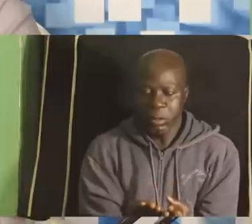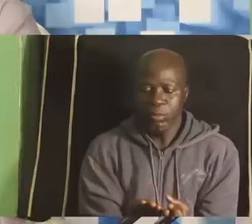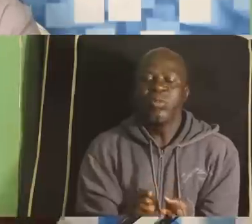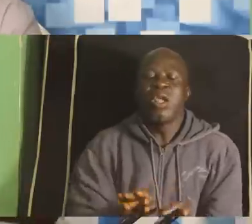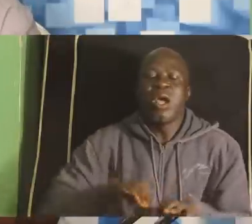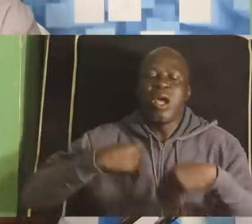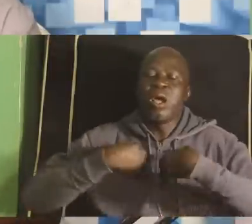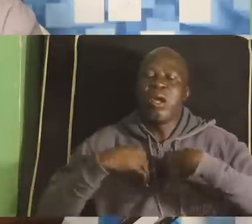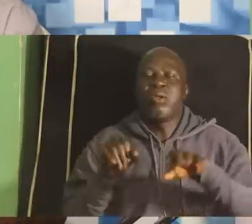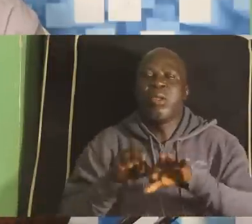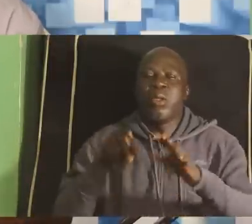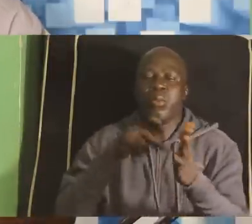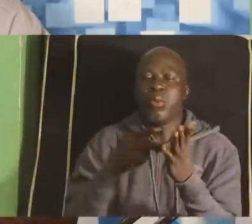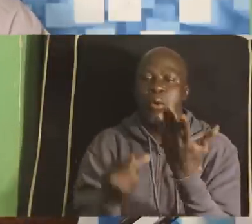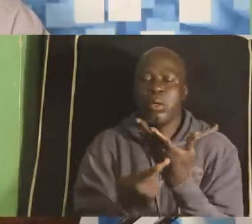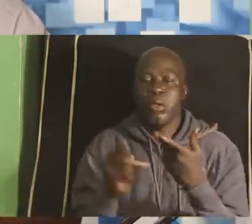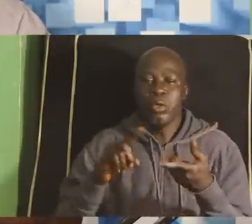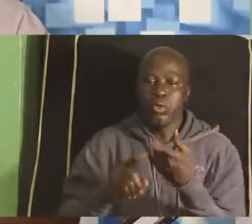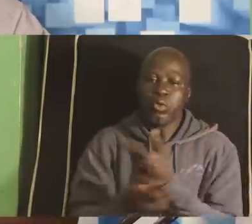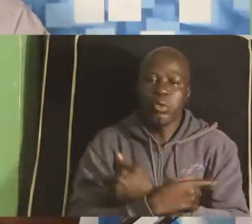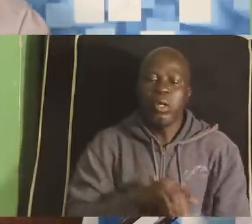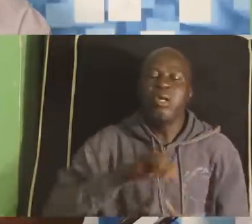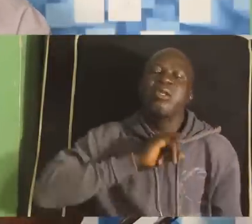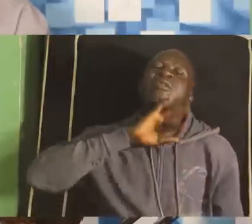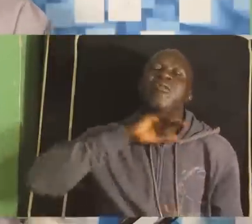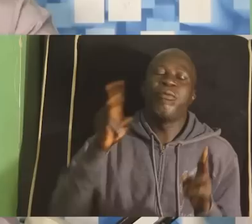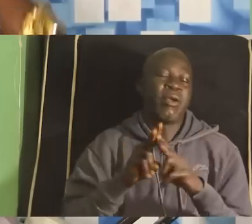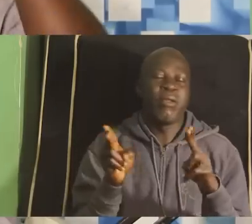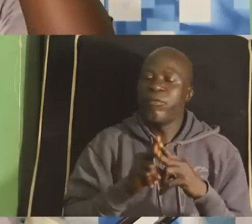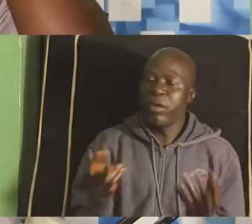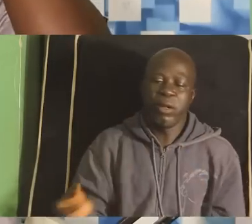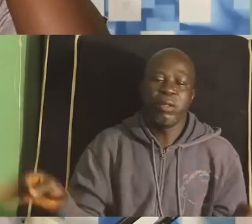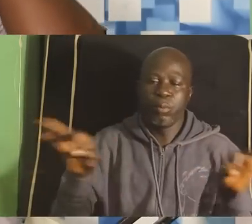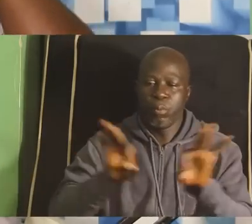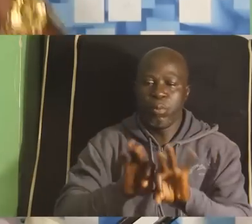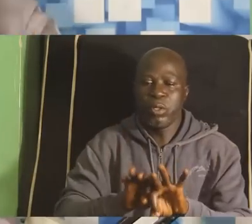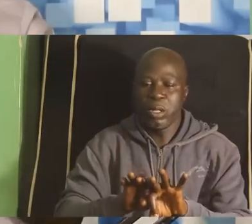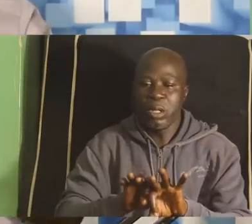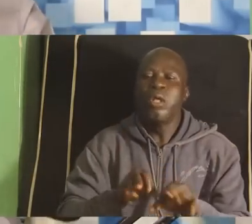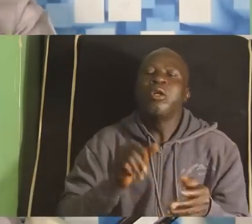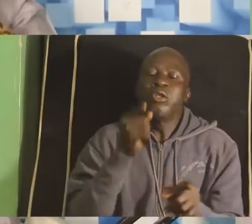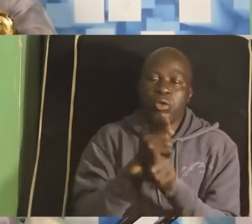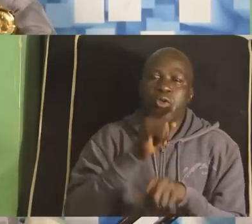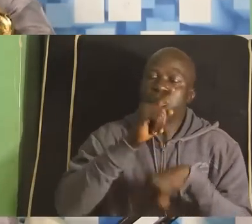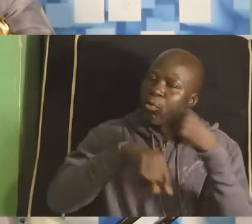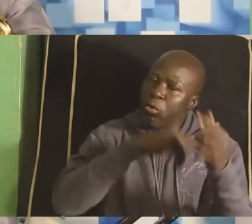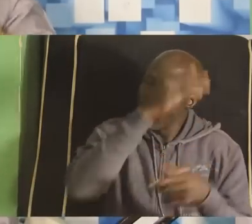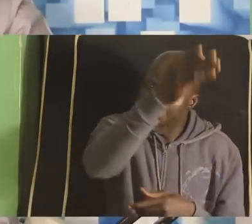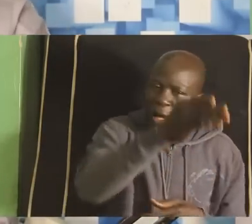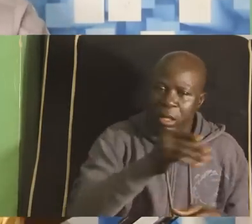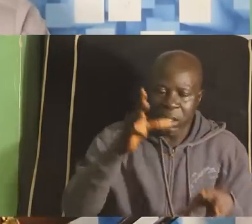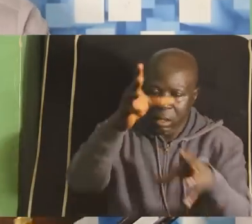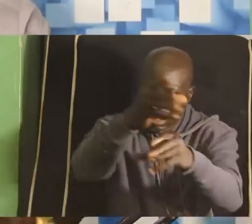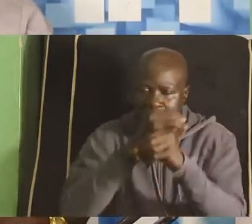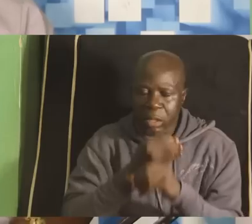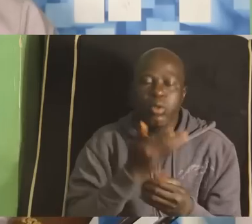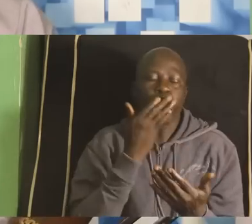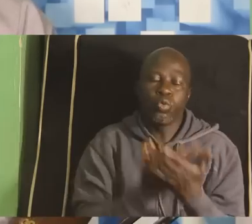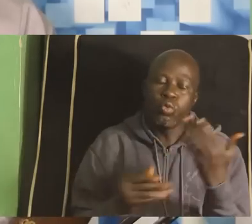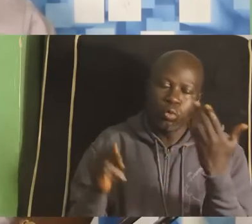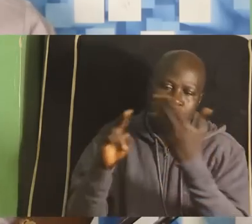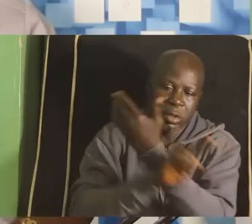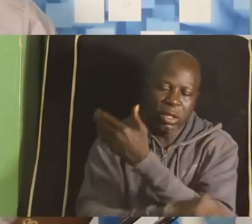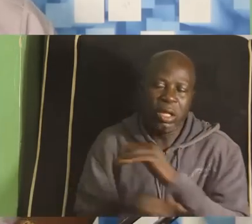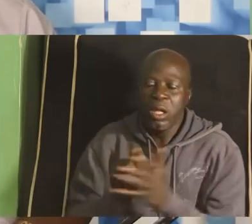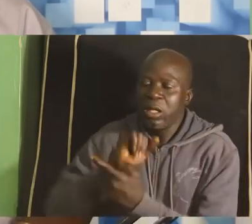will be programs to do the pataki. And it's very important. Oh, but the for you just go and receive the